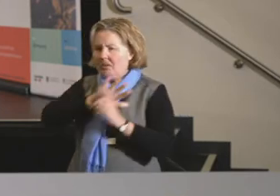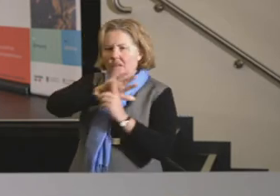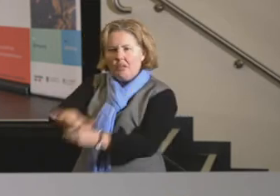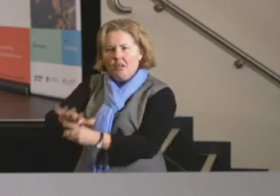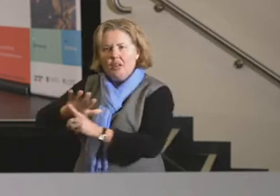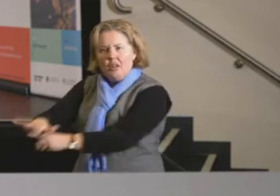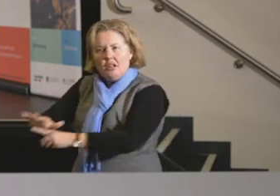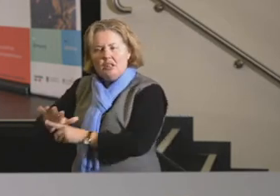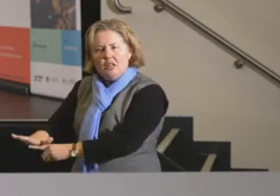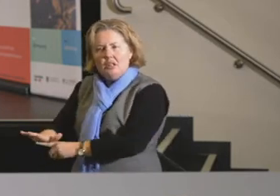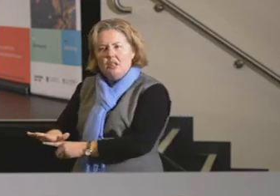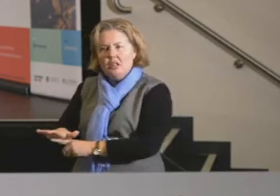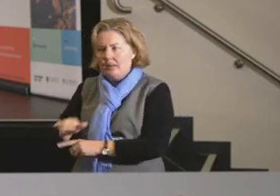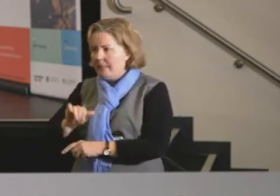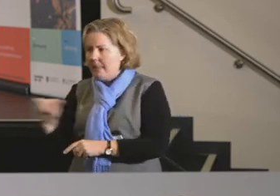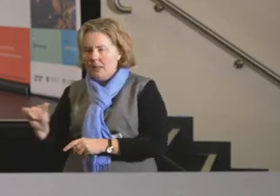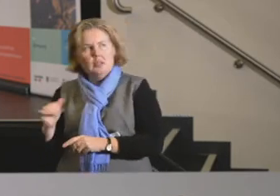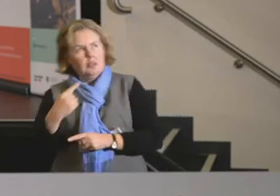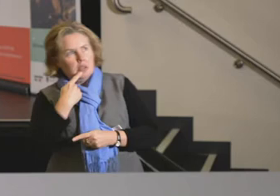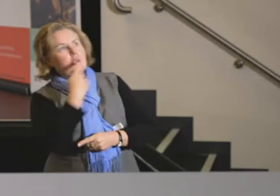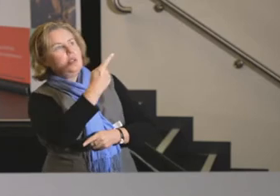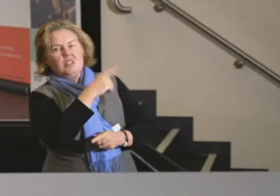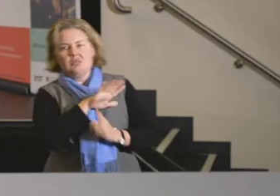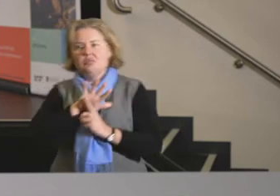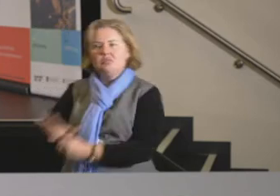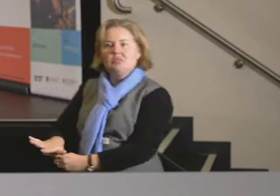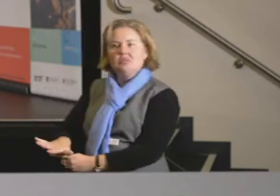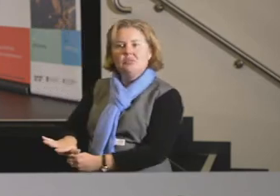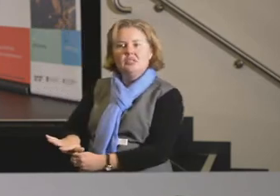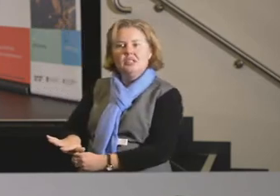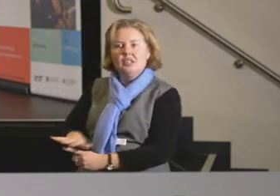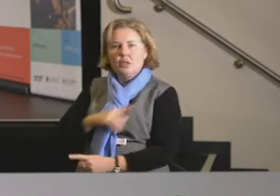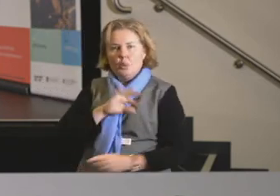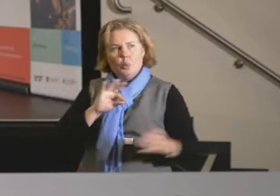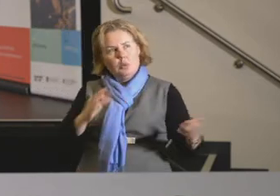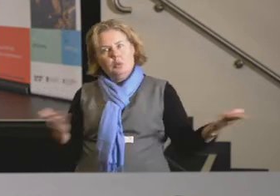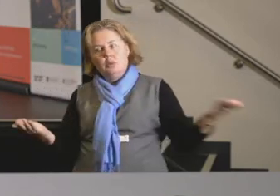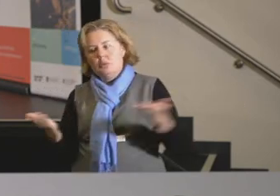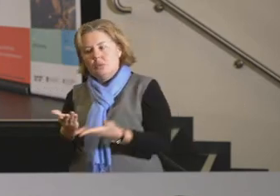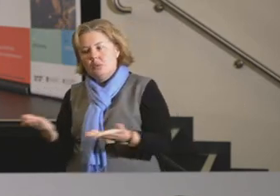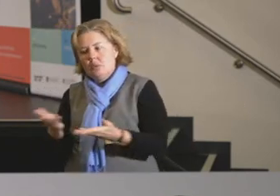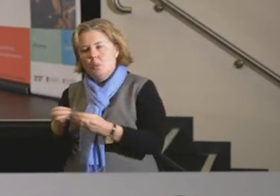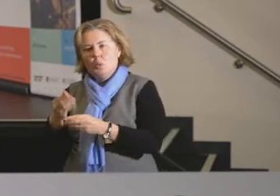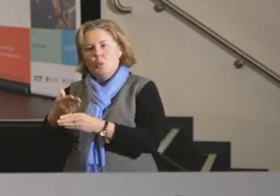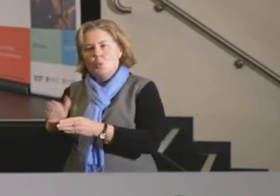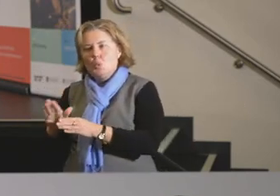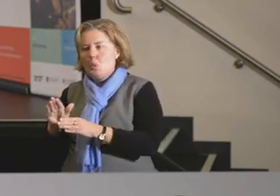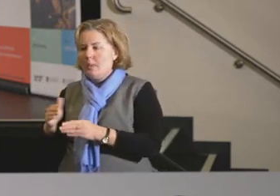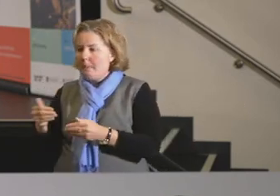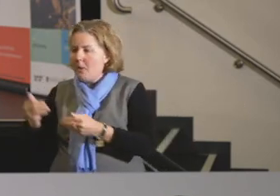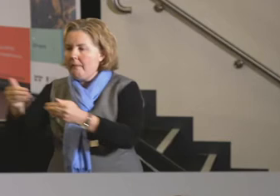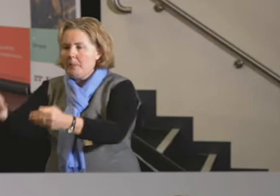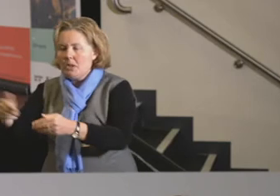They've not engaged with many of the new movements who are really trying to struggle to build new concepts